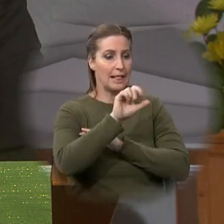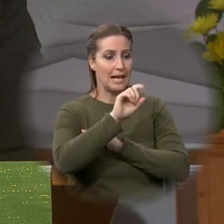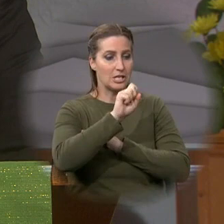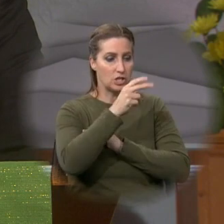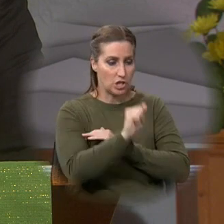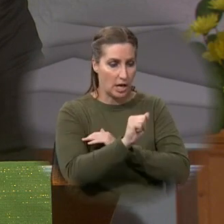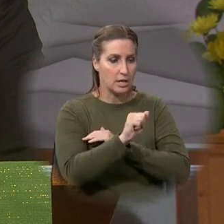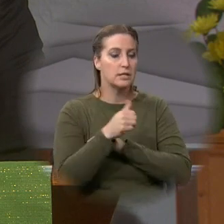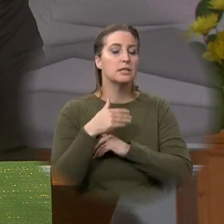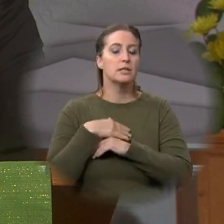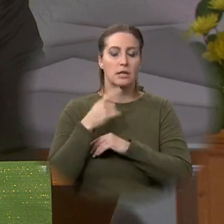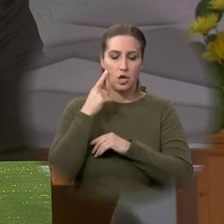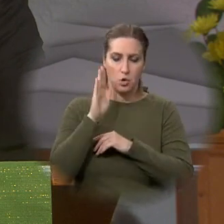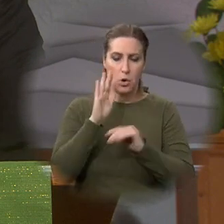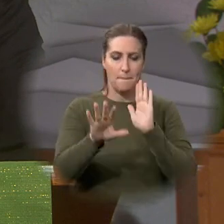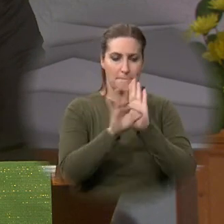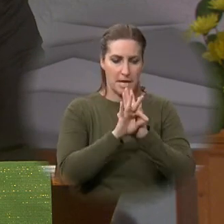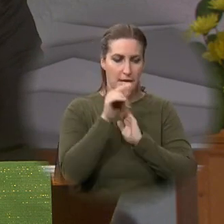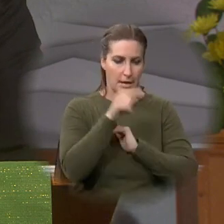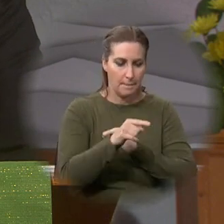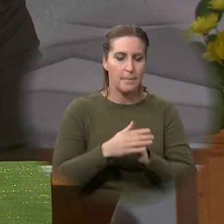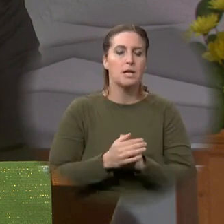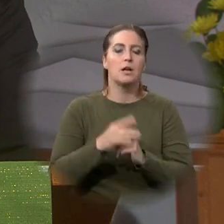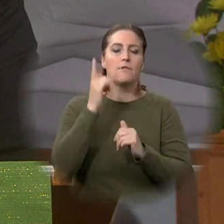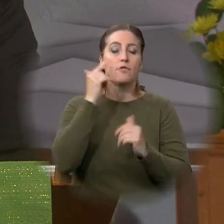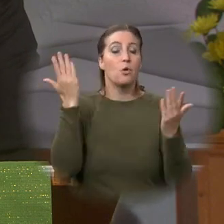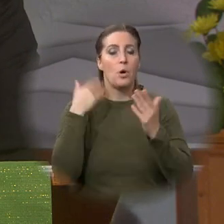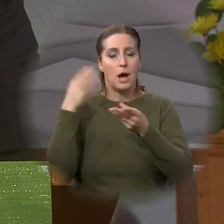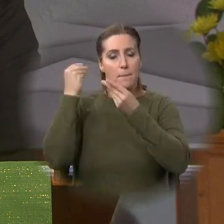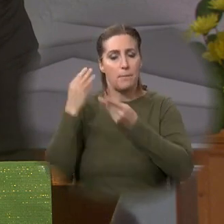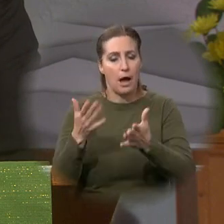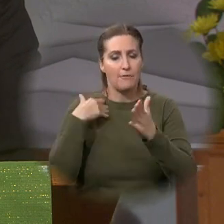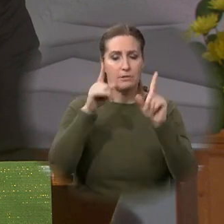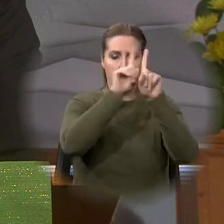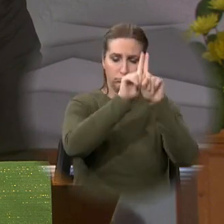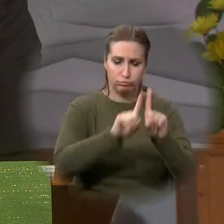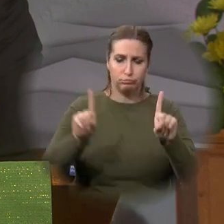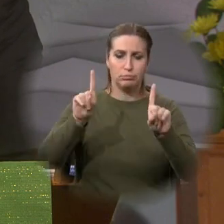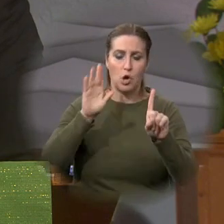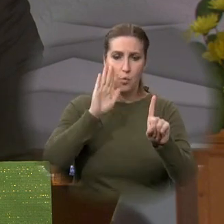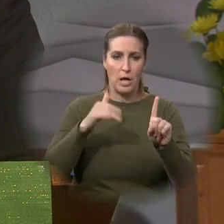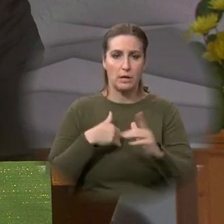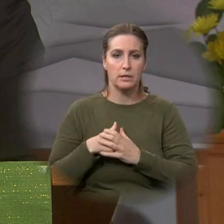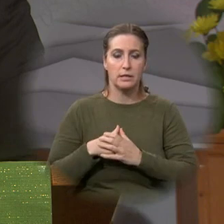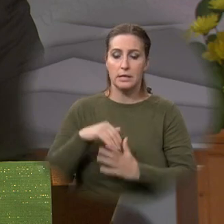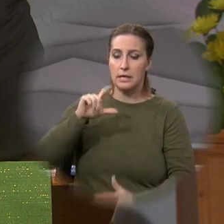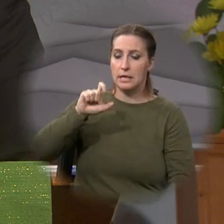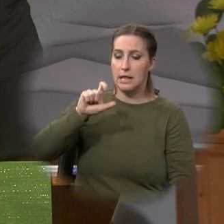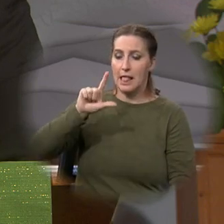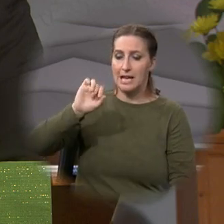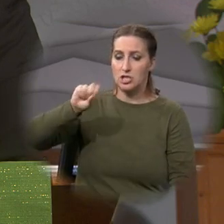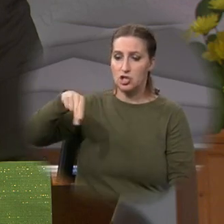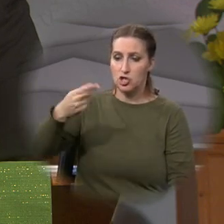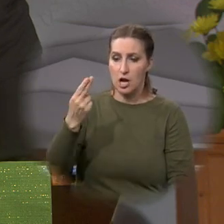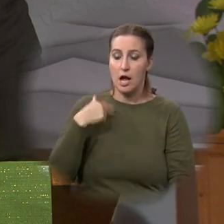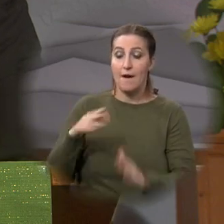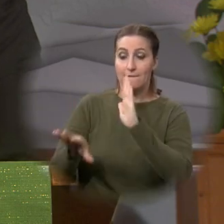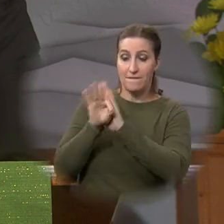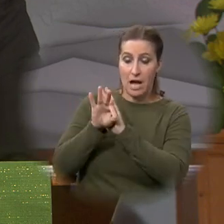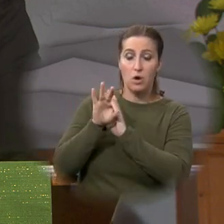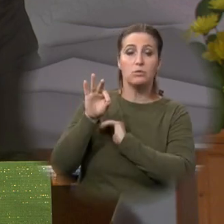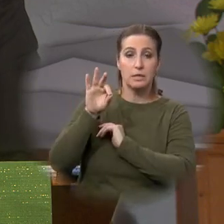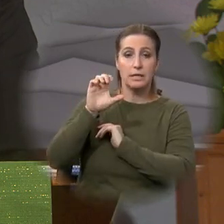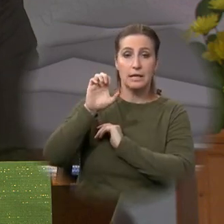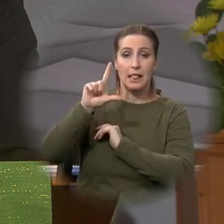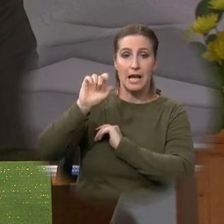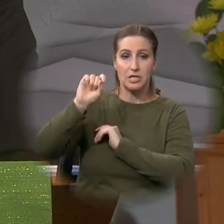of Shaphat of Abimeholah, as prophet to succeed you. Elijah set out and came upon Elisha,